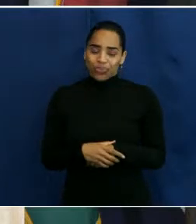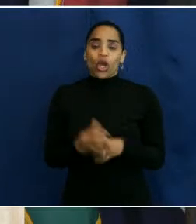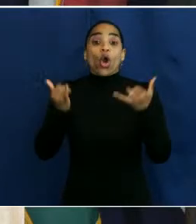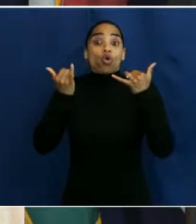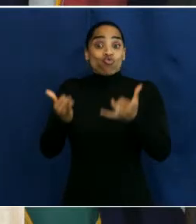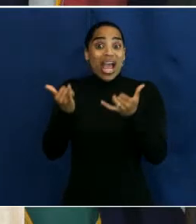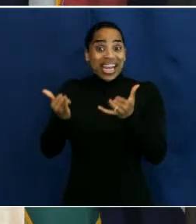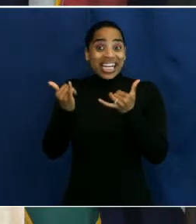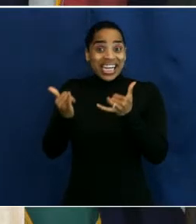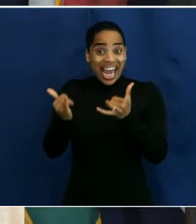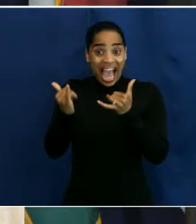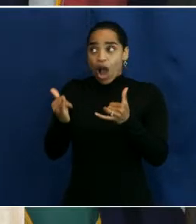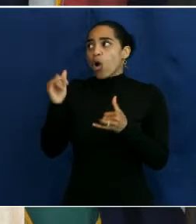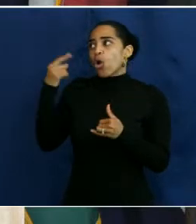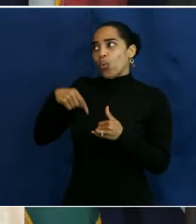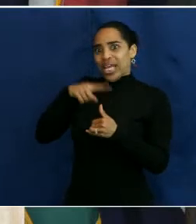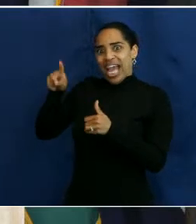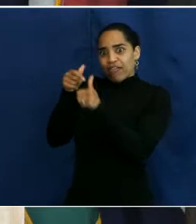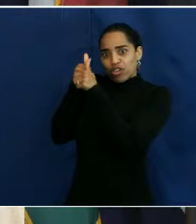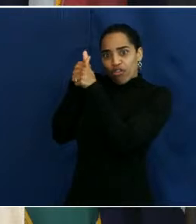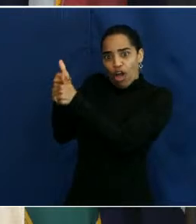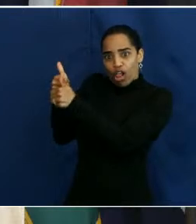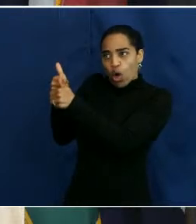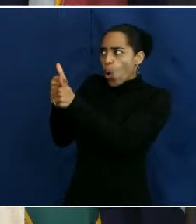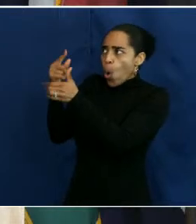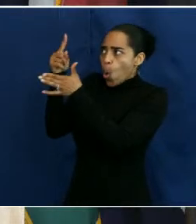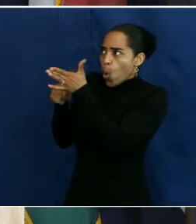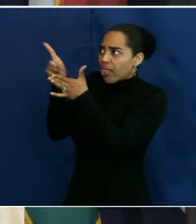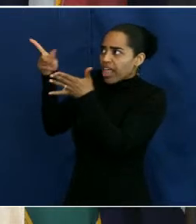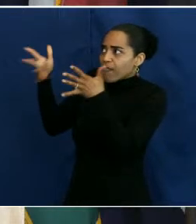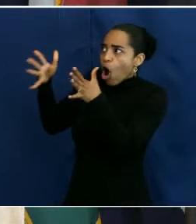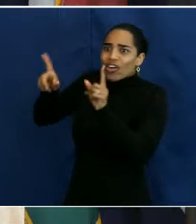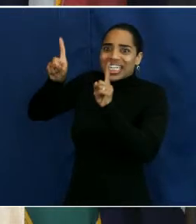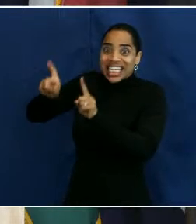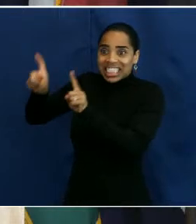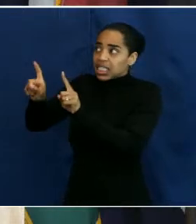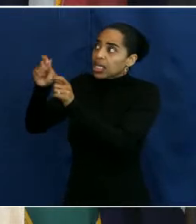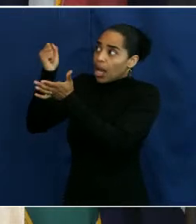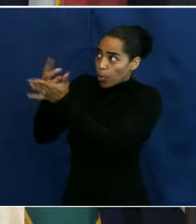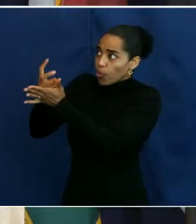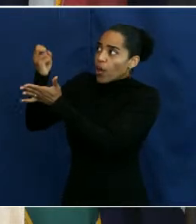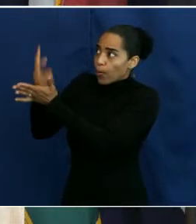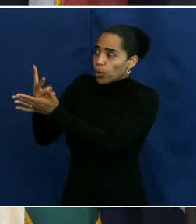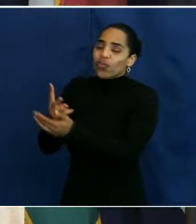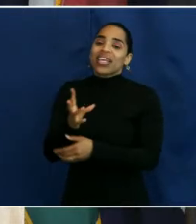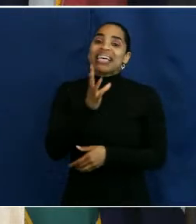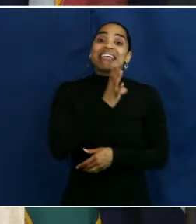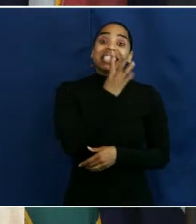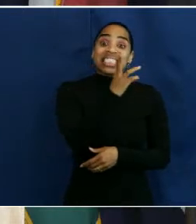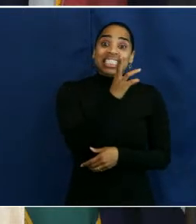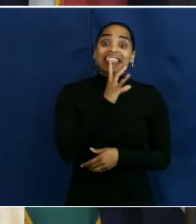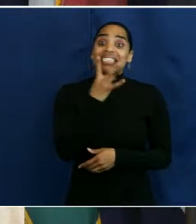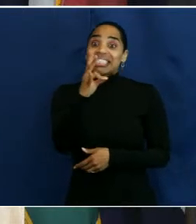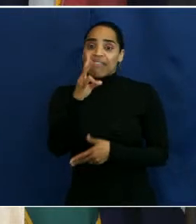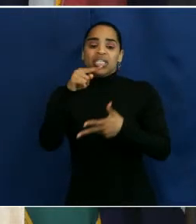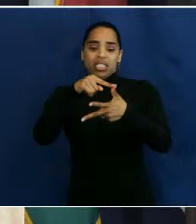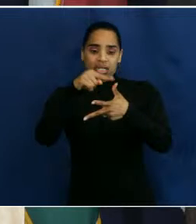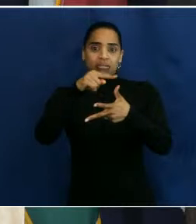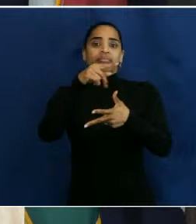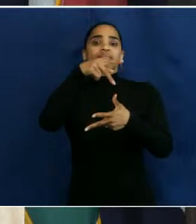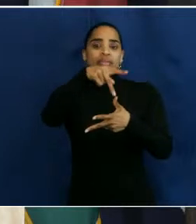to be used in those individuals 16 years of age and older, and for the 16 and 17, that is only